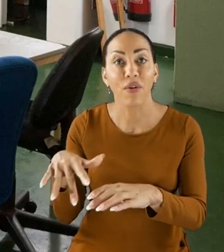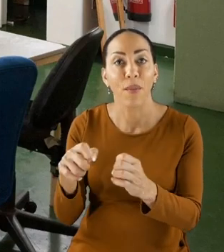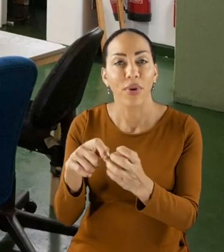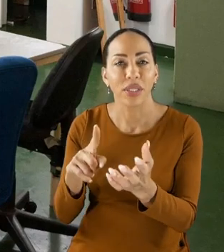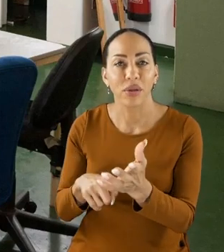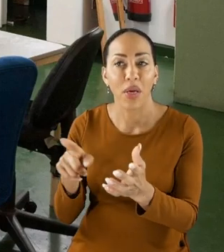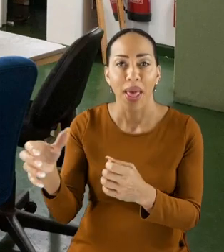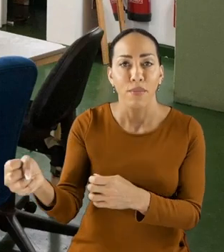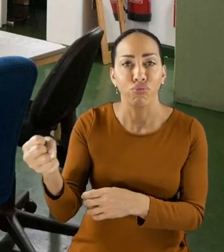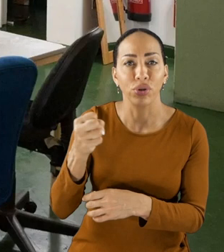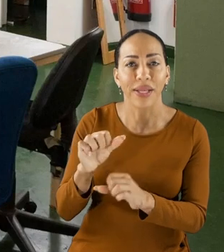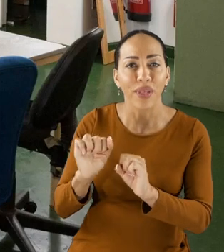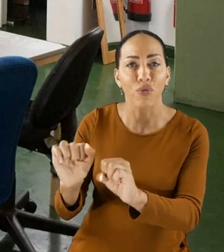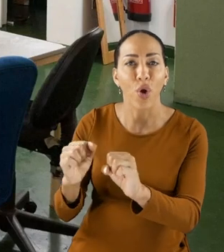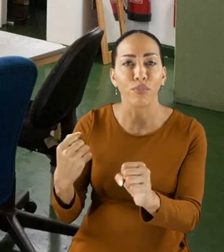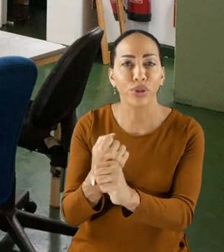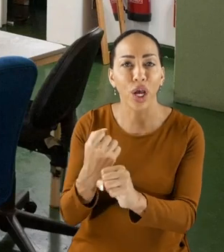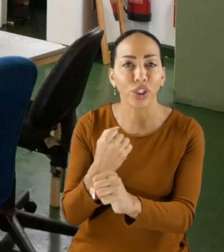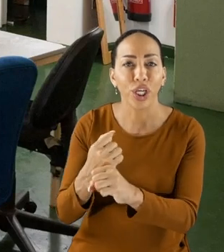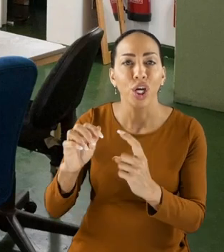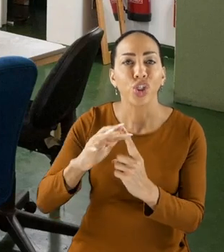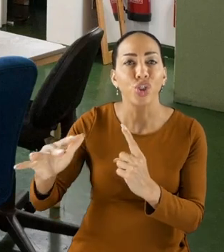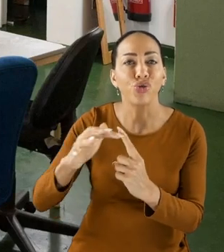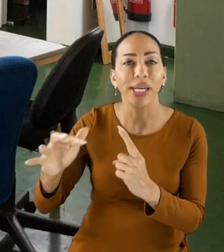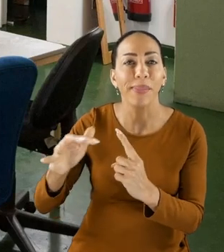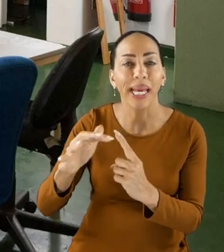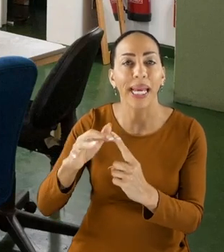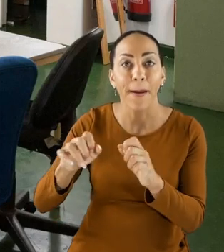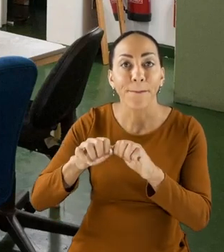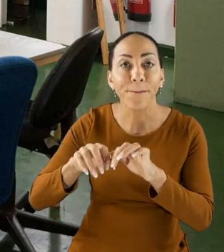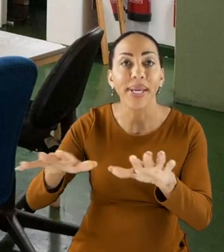in their own production